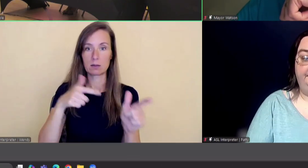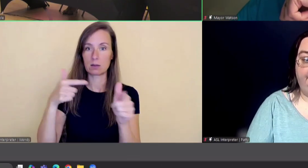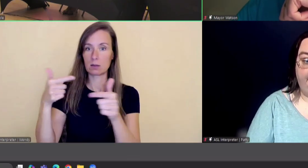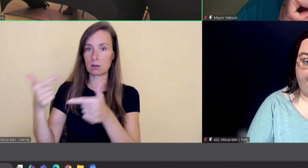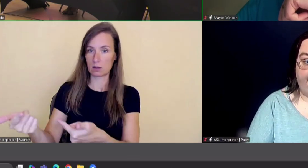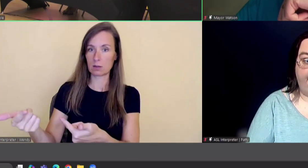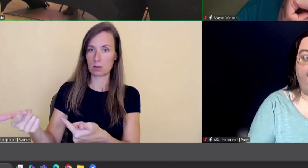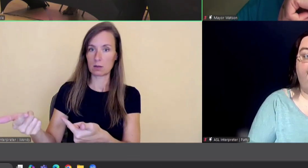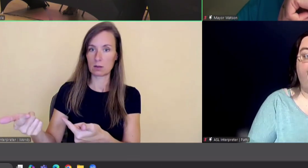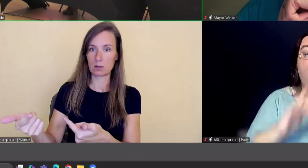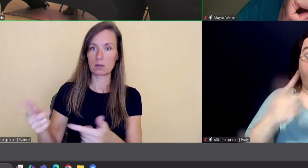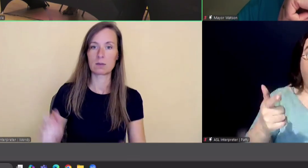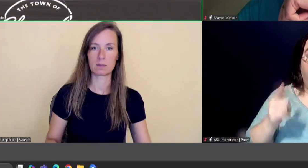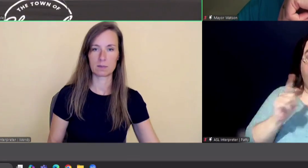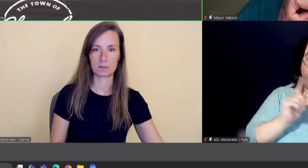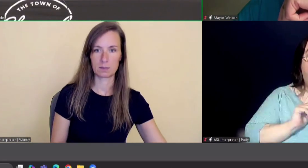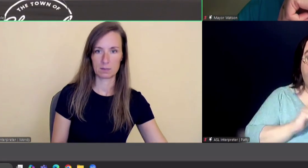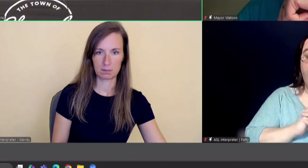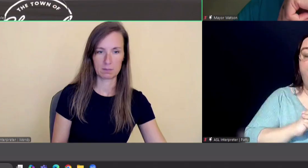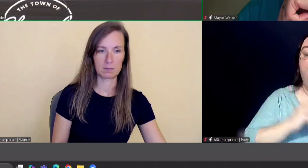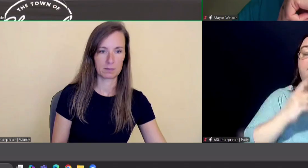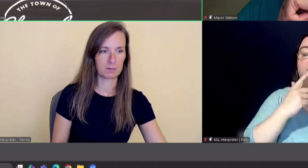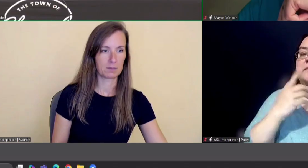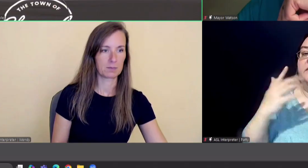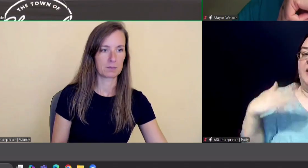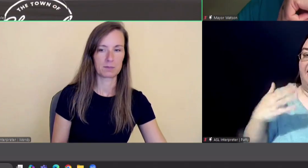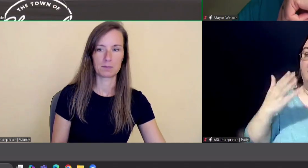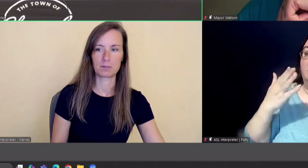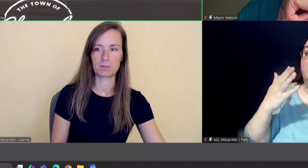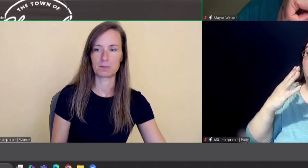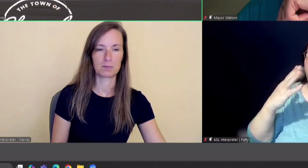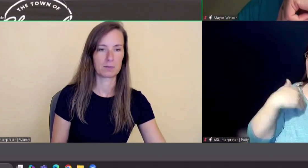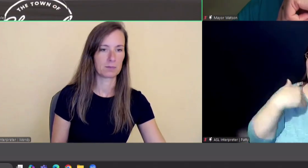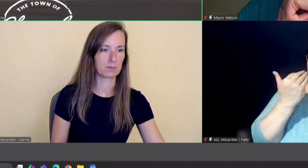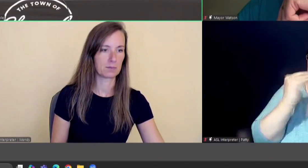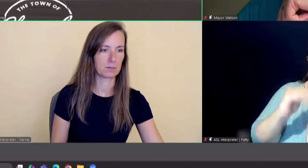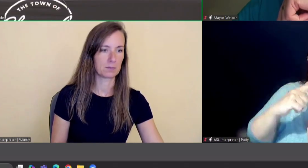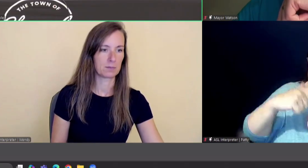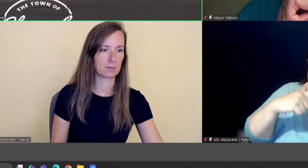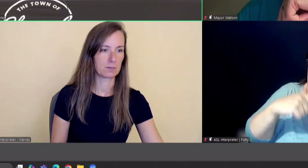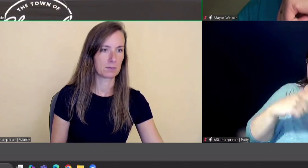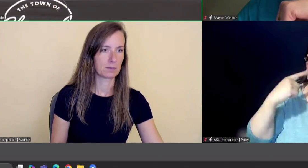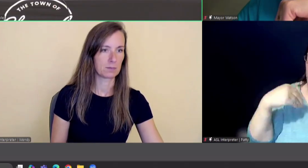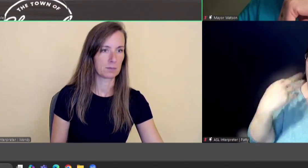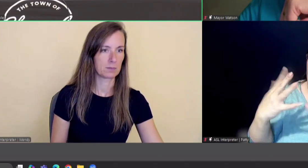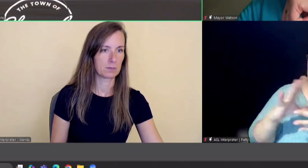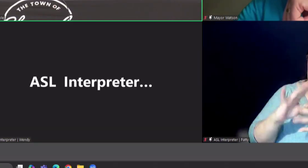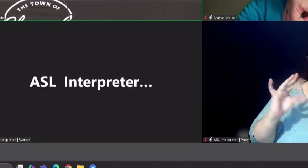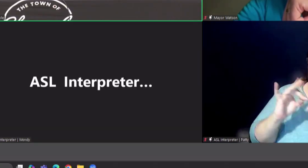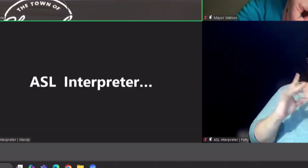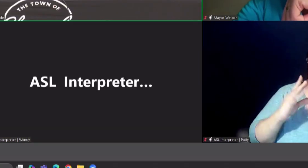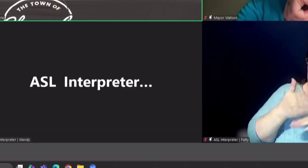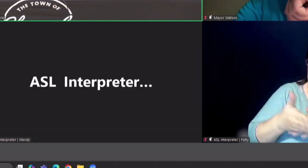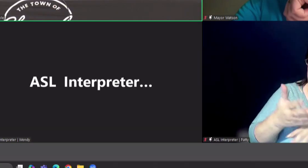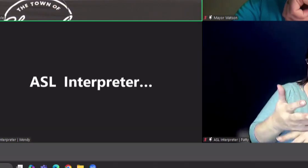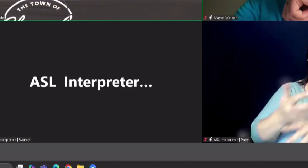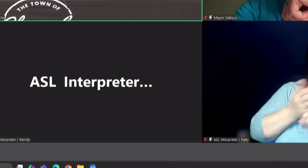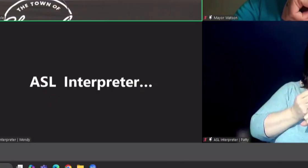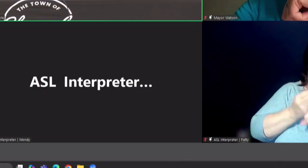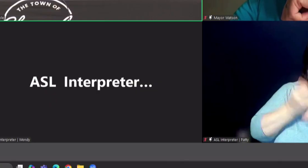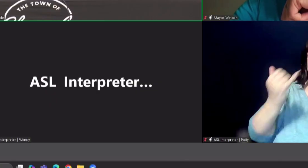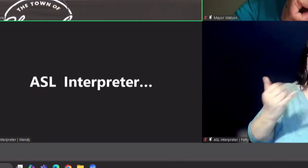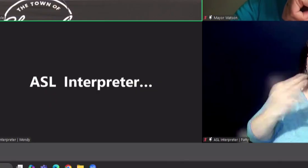Okay. So we have a limited amount of time to provide comment after we receive it. My understanding was